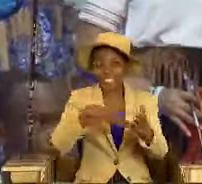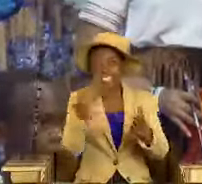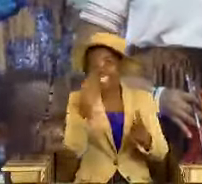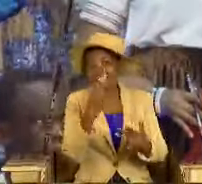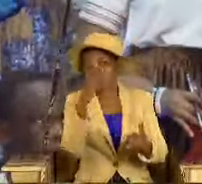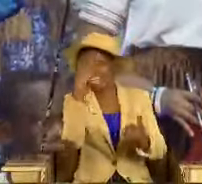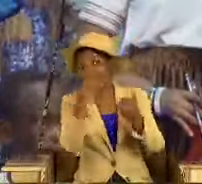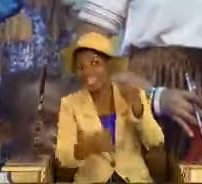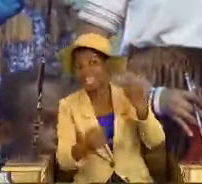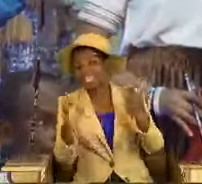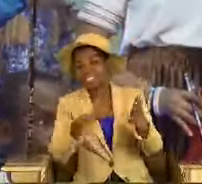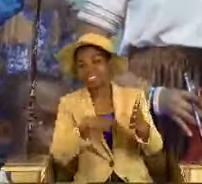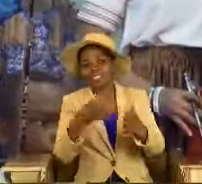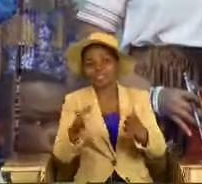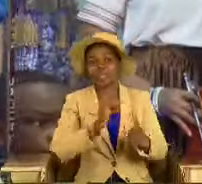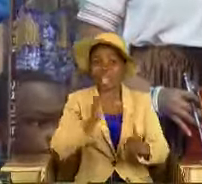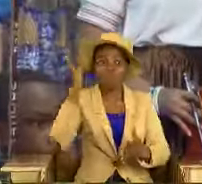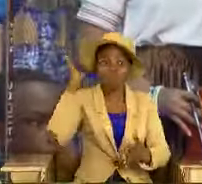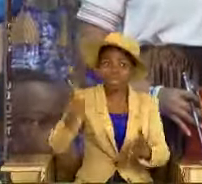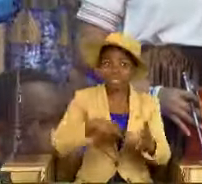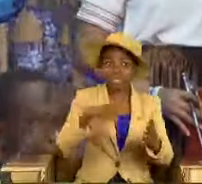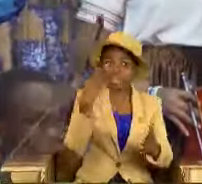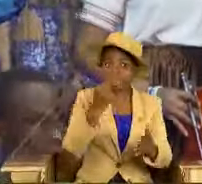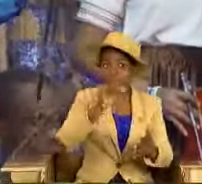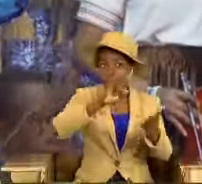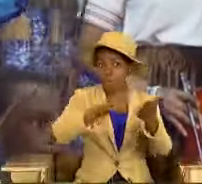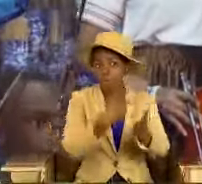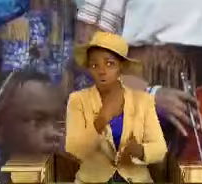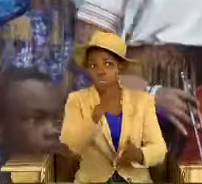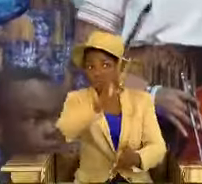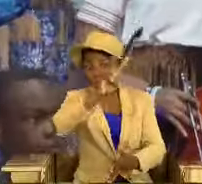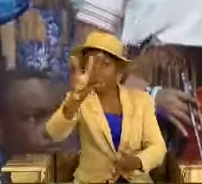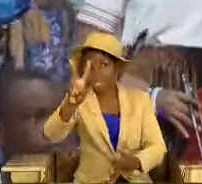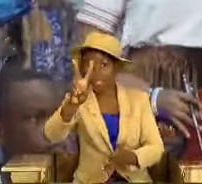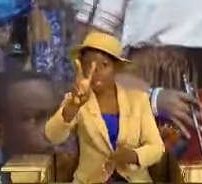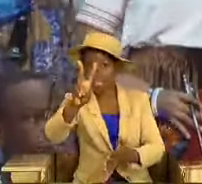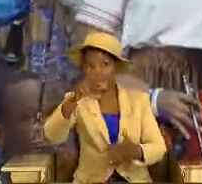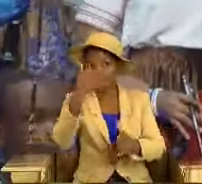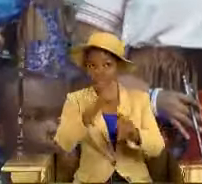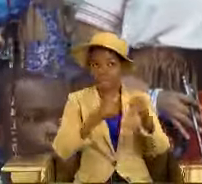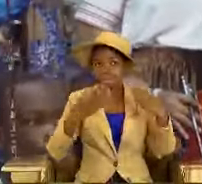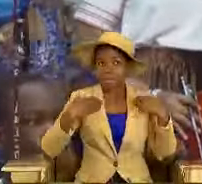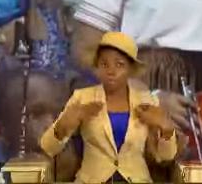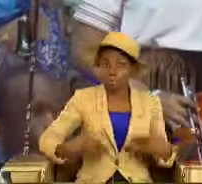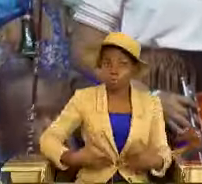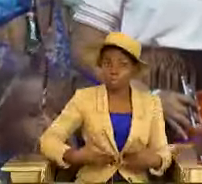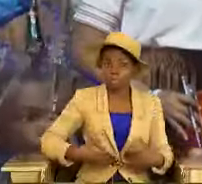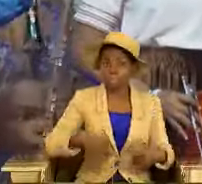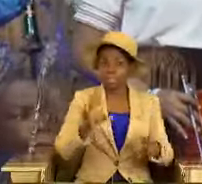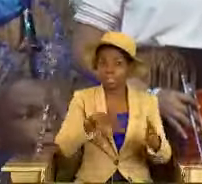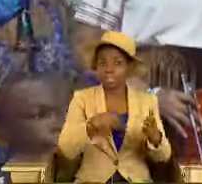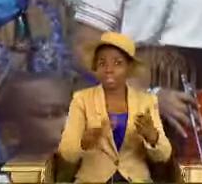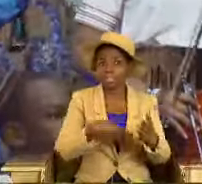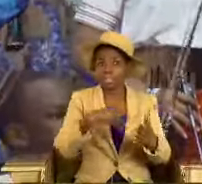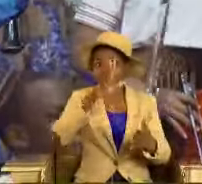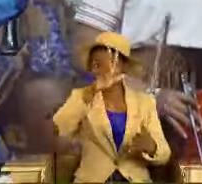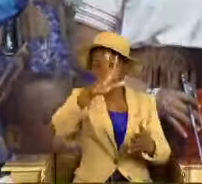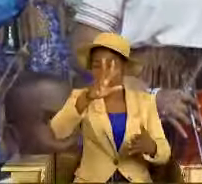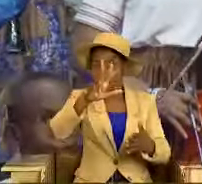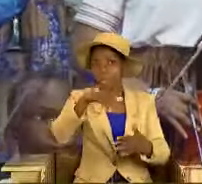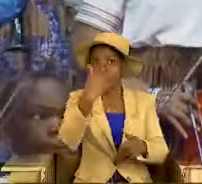one I'll sing the first verse congregation sings the second verse choir sings the third and we all sing the